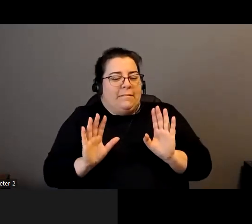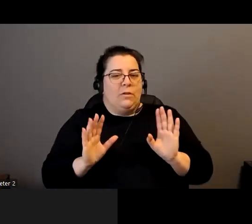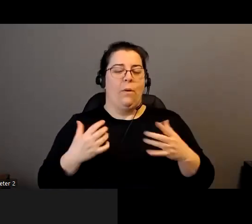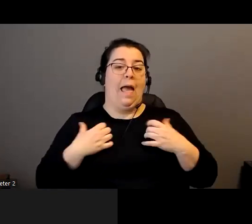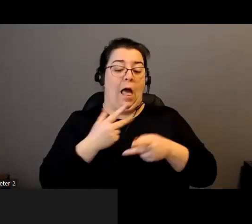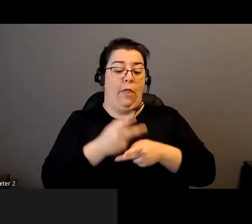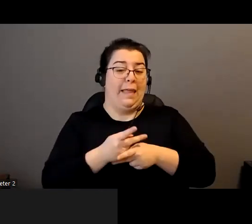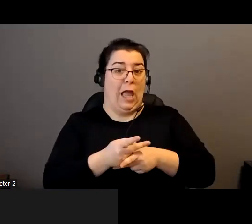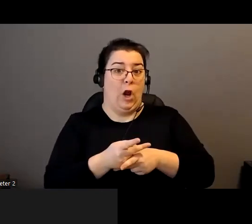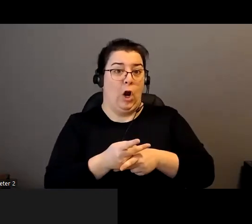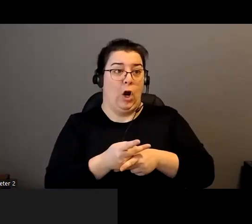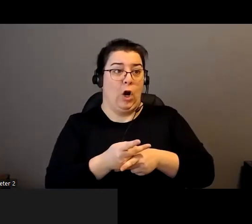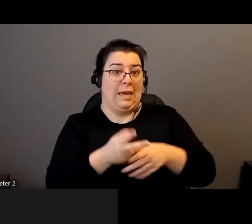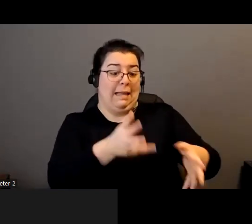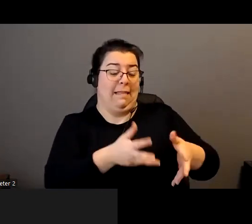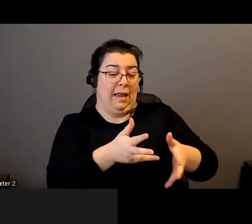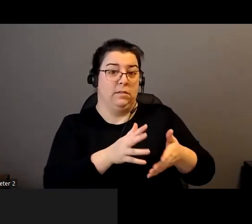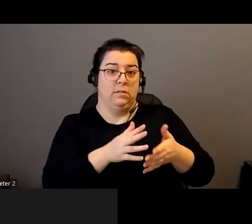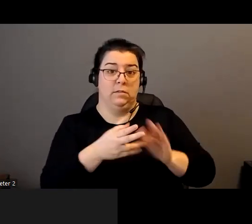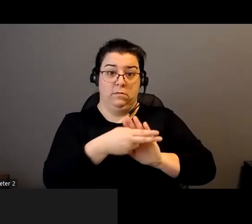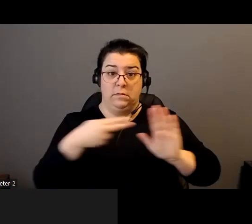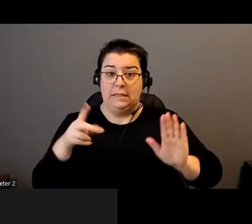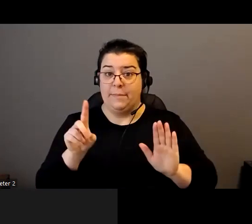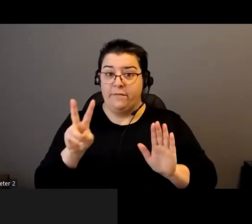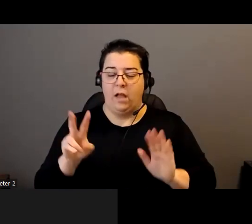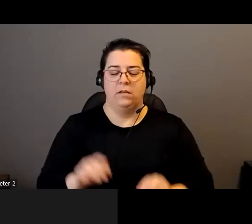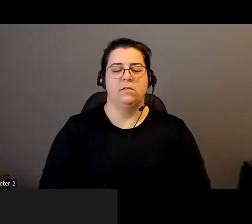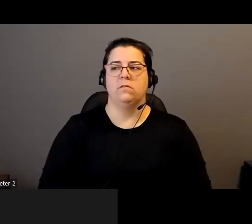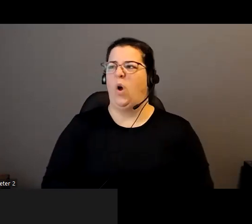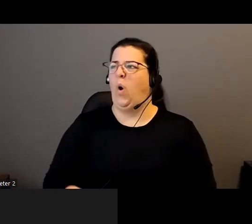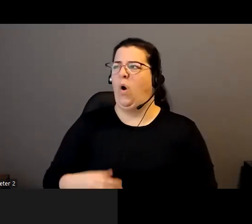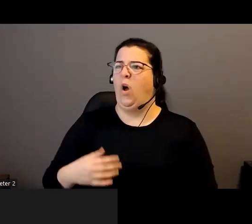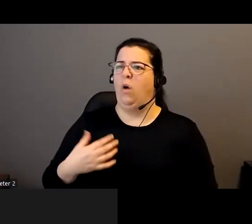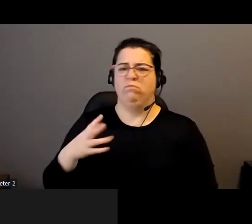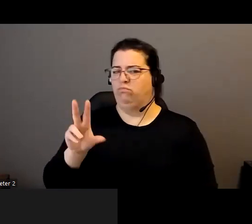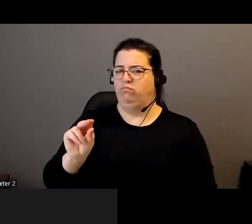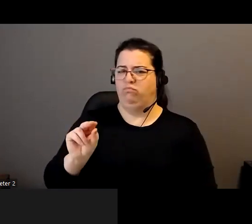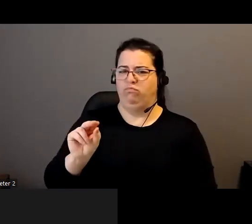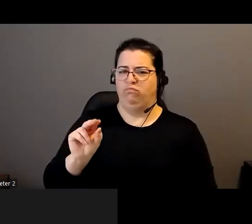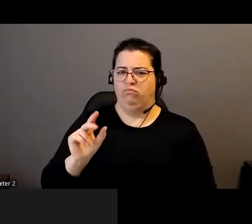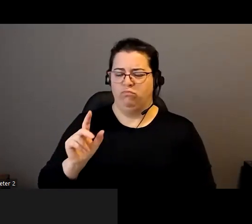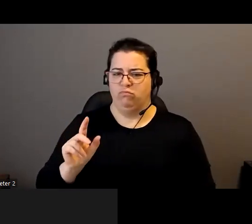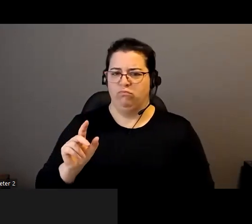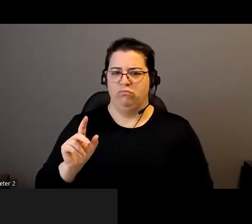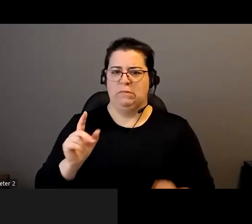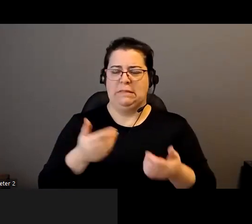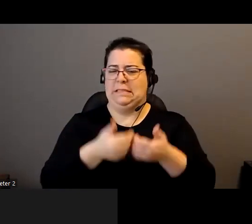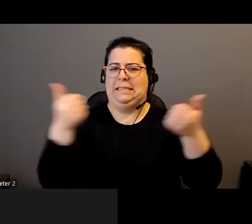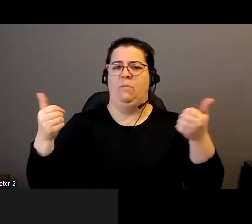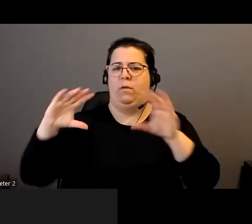considered domestic violence? Sorry. No, no, I wouldn't consider it that. That's its own